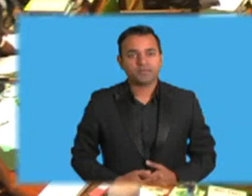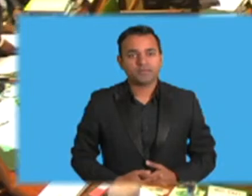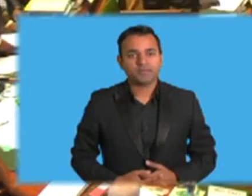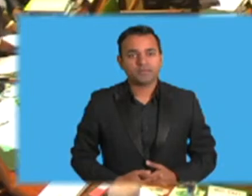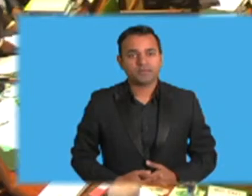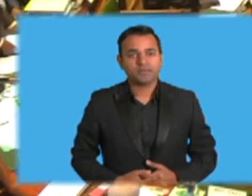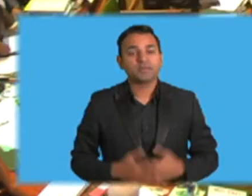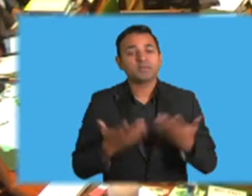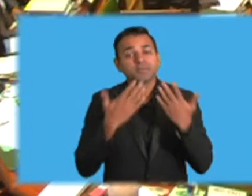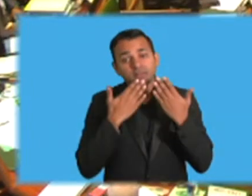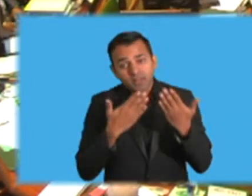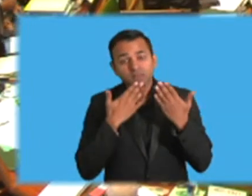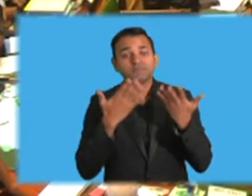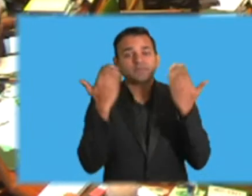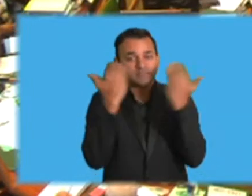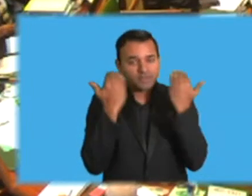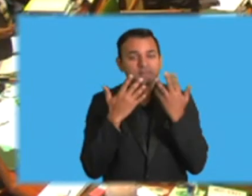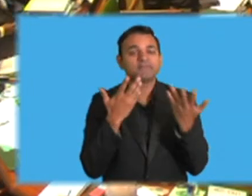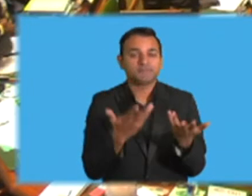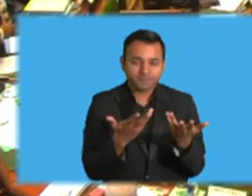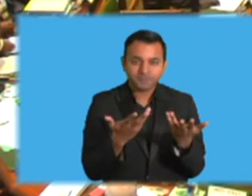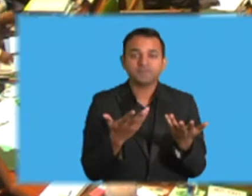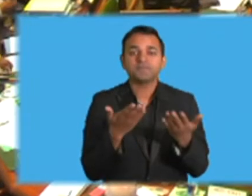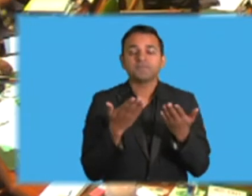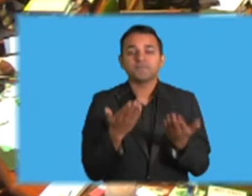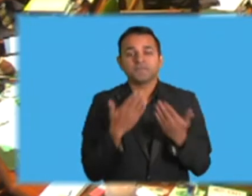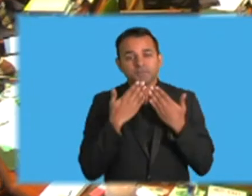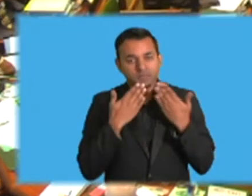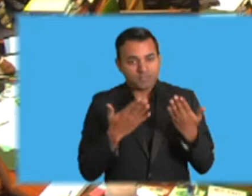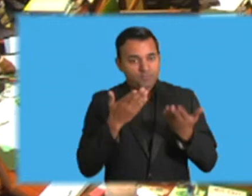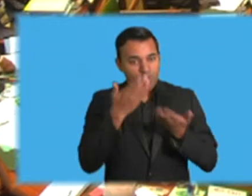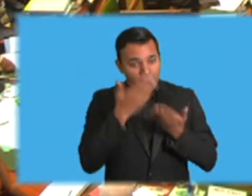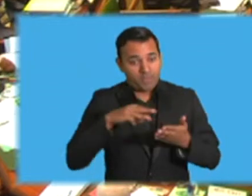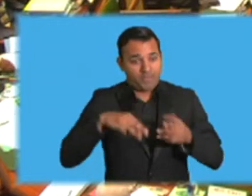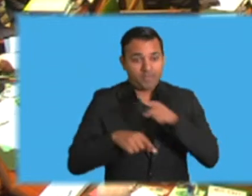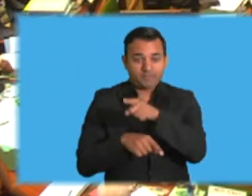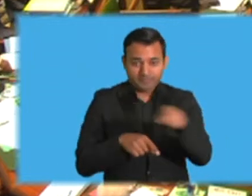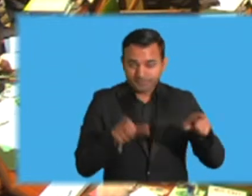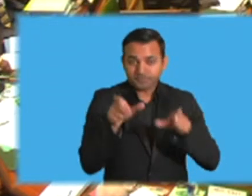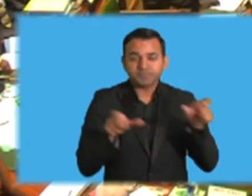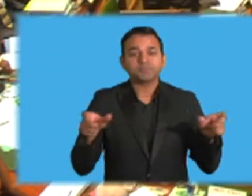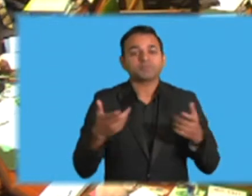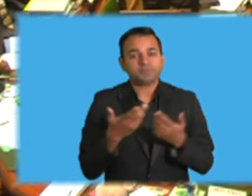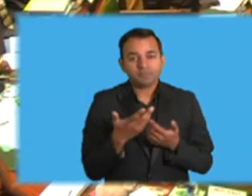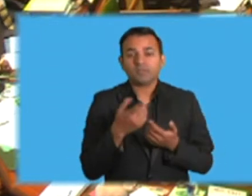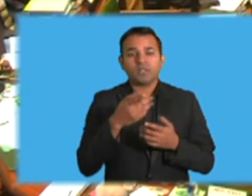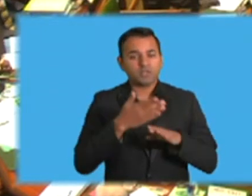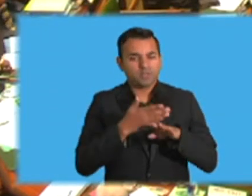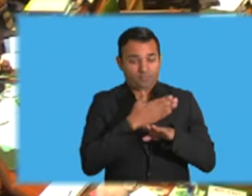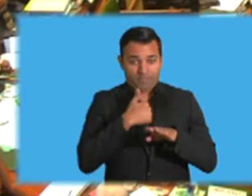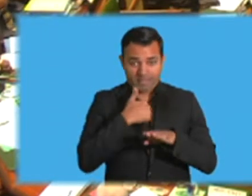Thank you, Madam Speaker, and I thank the Honourable Member. Madam Speaker, before I respond to